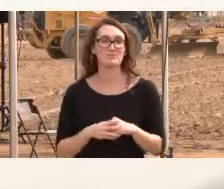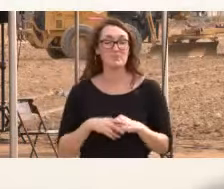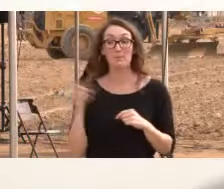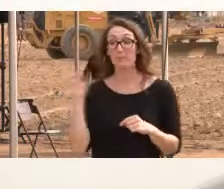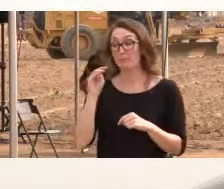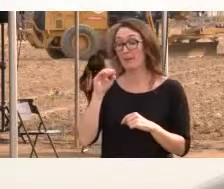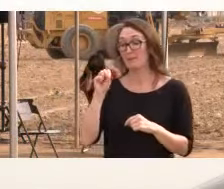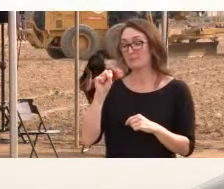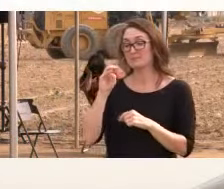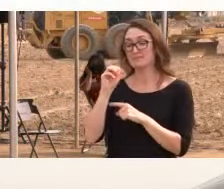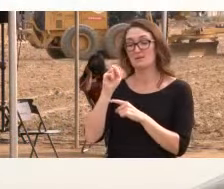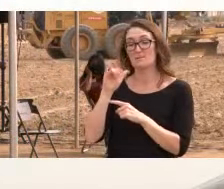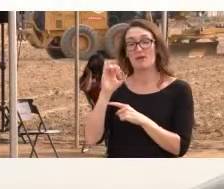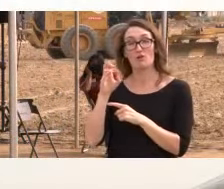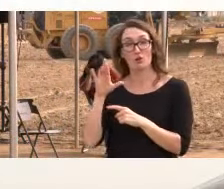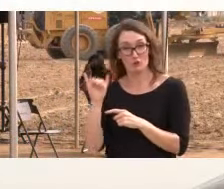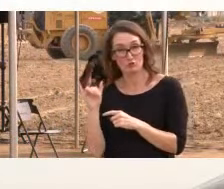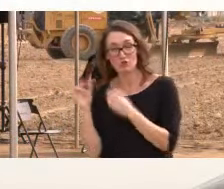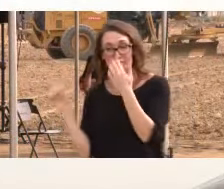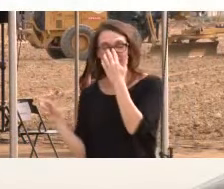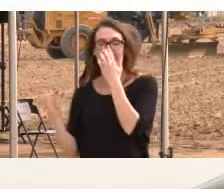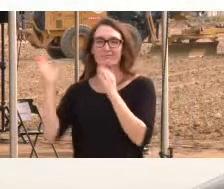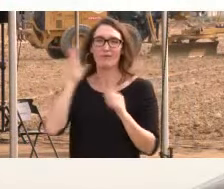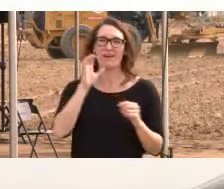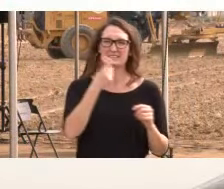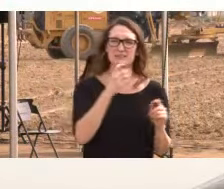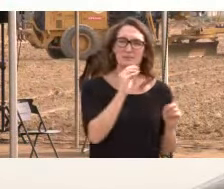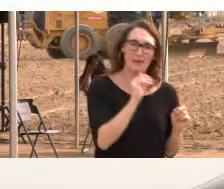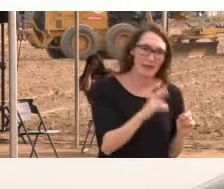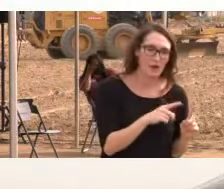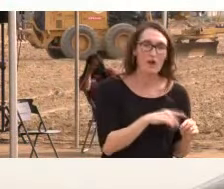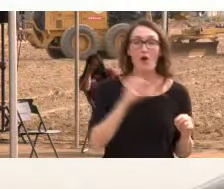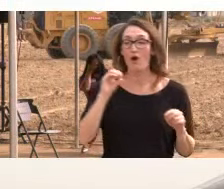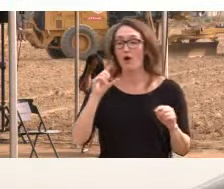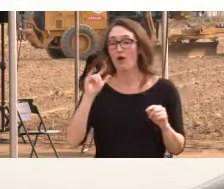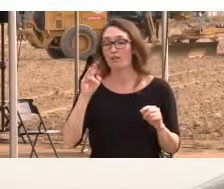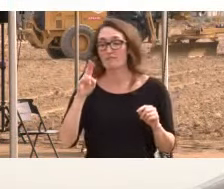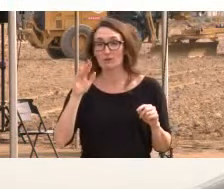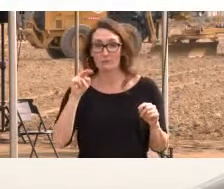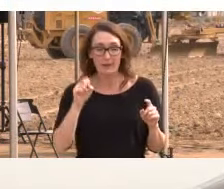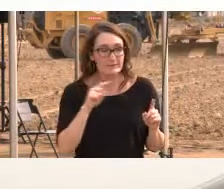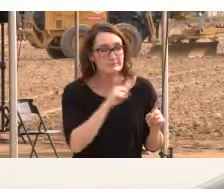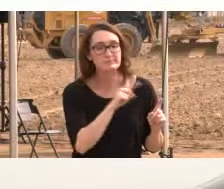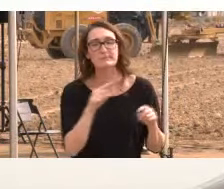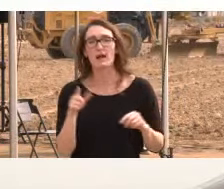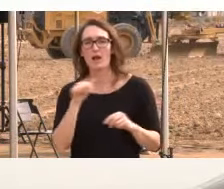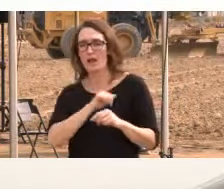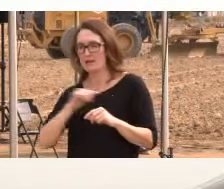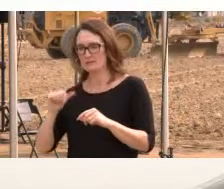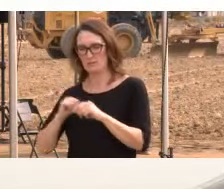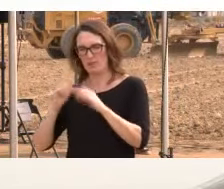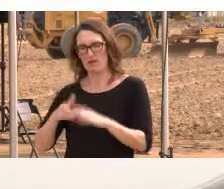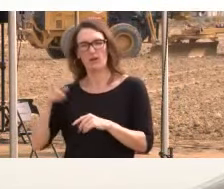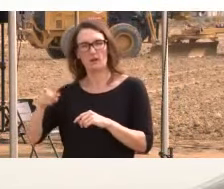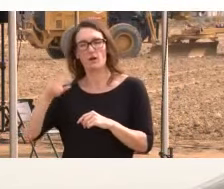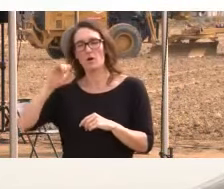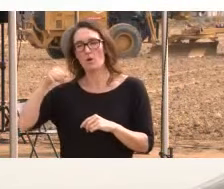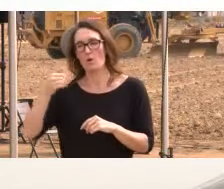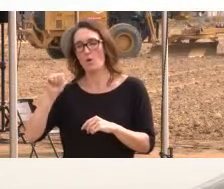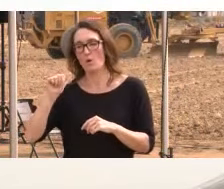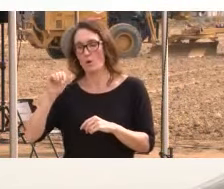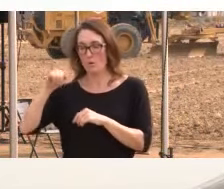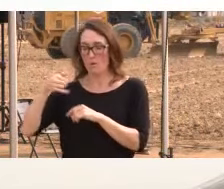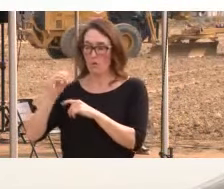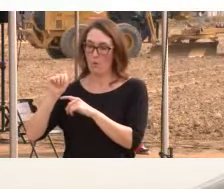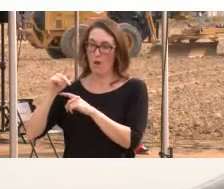Mary Curry, former Mayor Swearingen, Oliver Baines, Assemblymember Joaquin, and they put in their